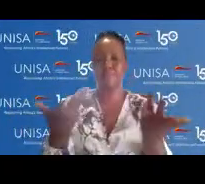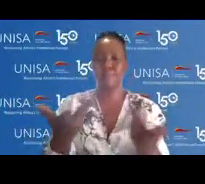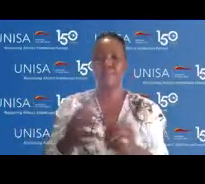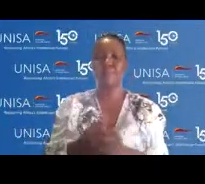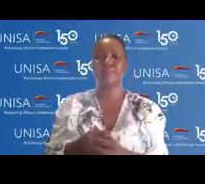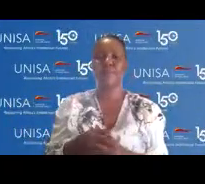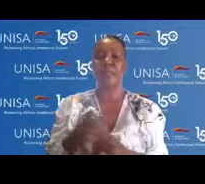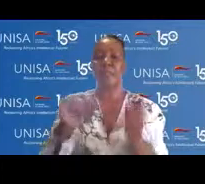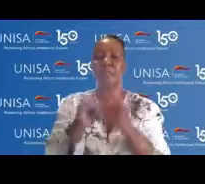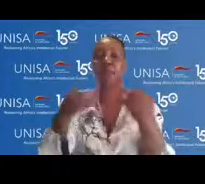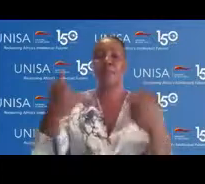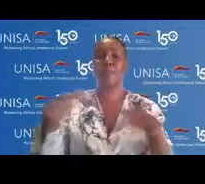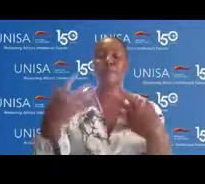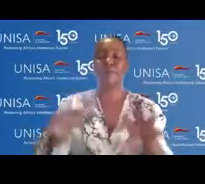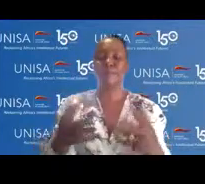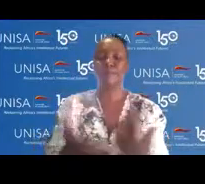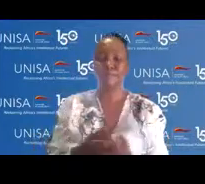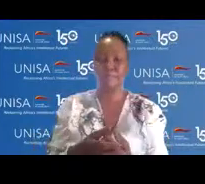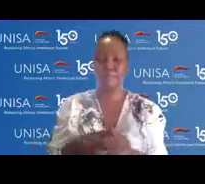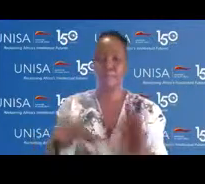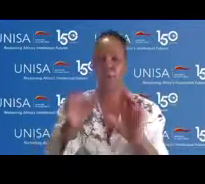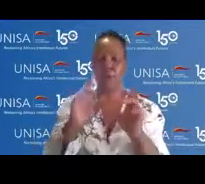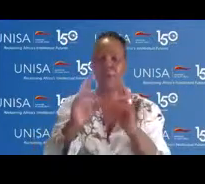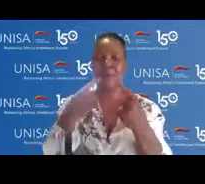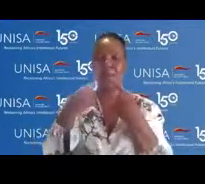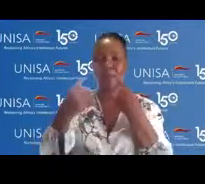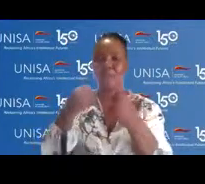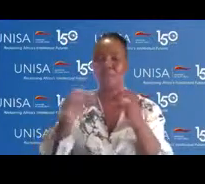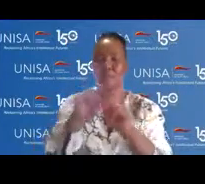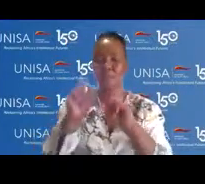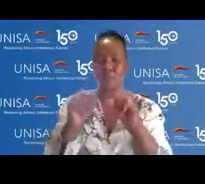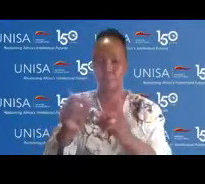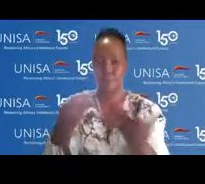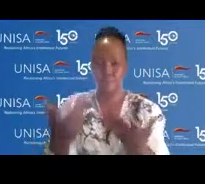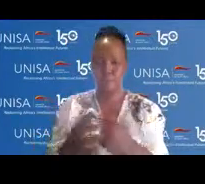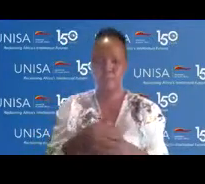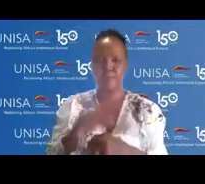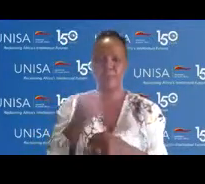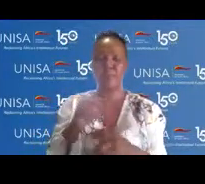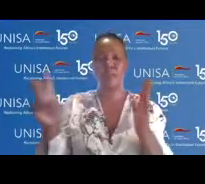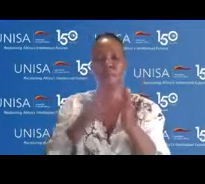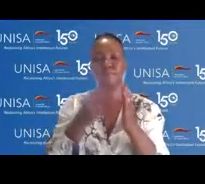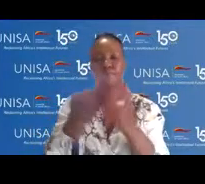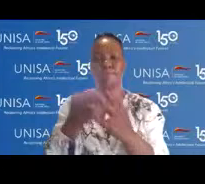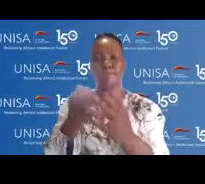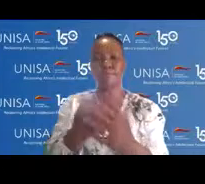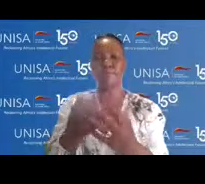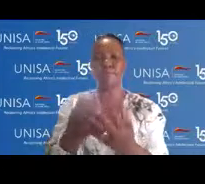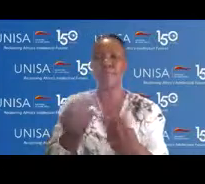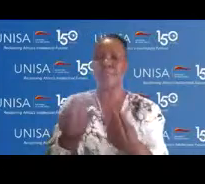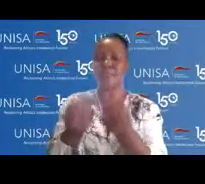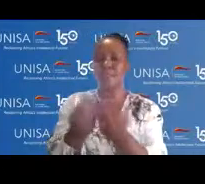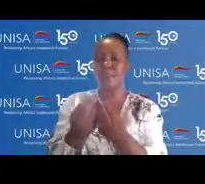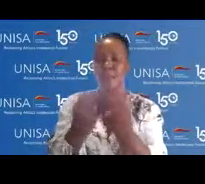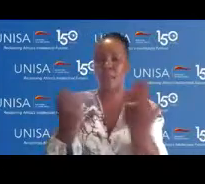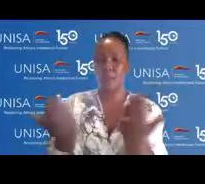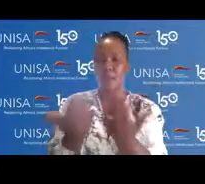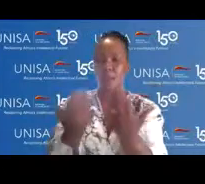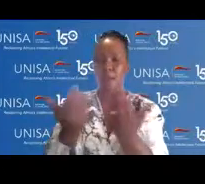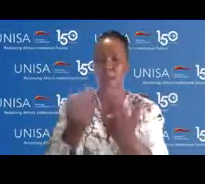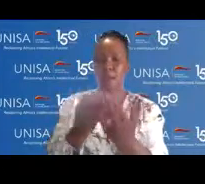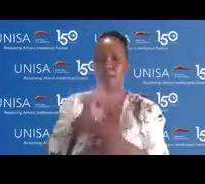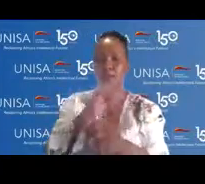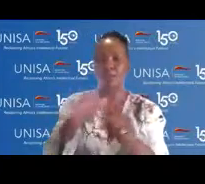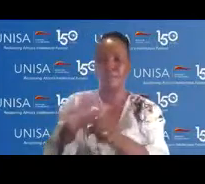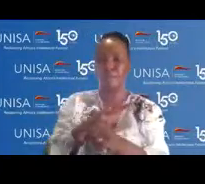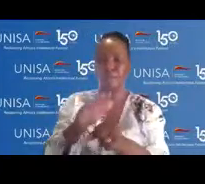important over there. So hopefully that answers the question. So have a look at device care, very useful feature. It can really